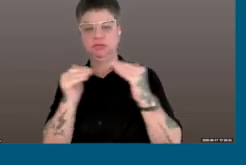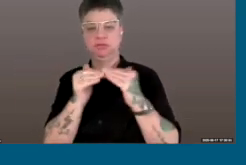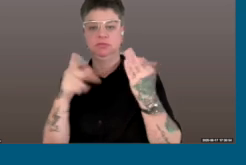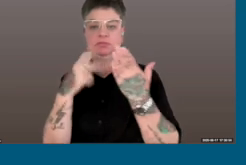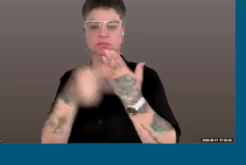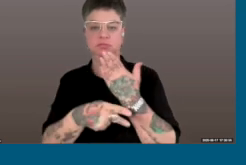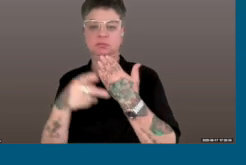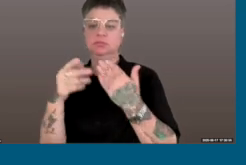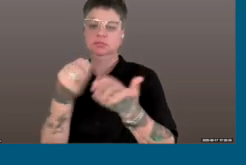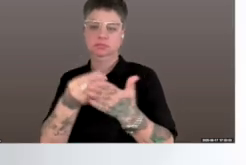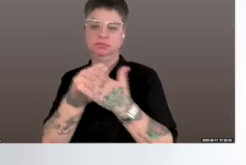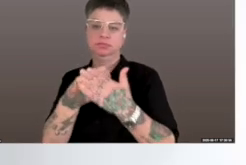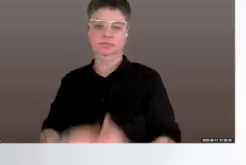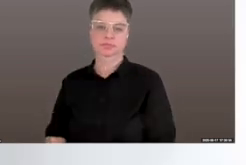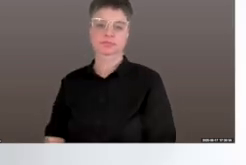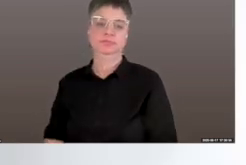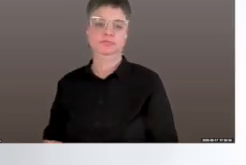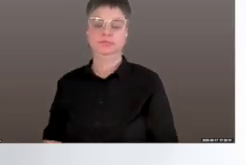mobility incentive projects.